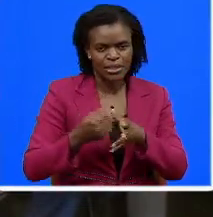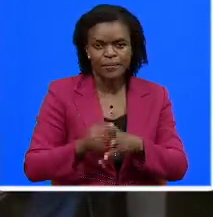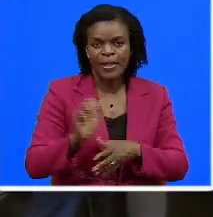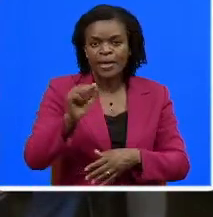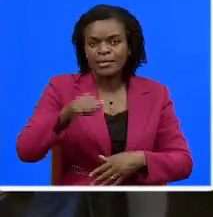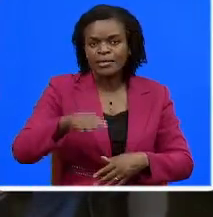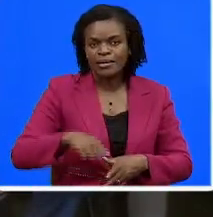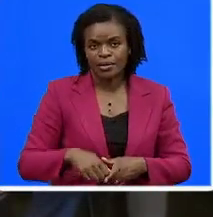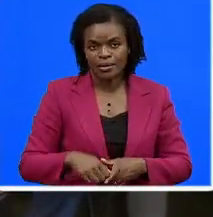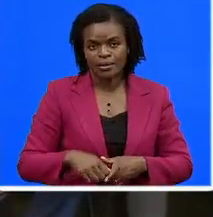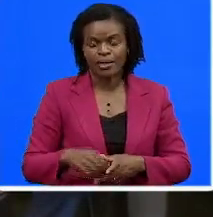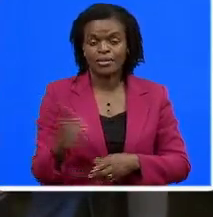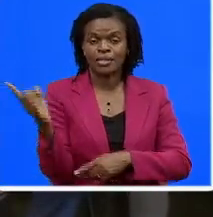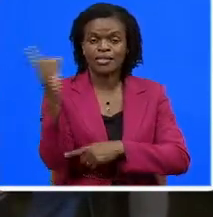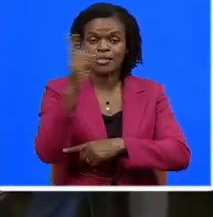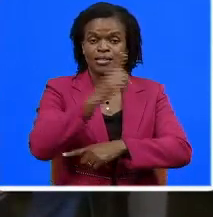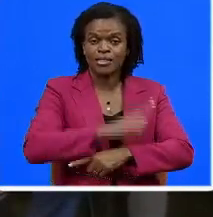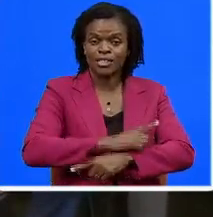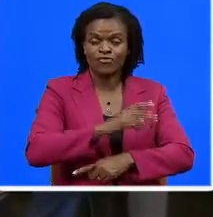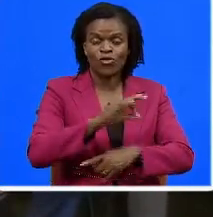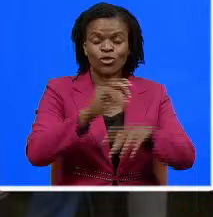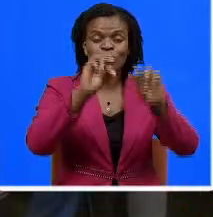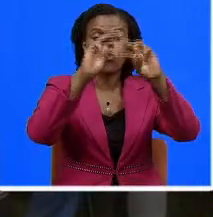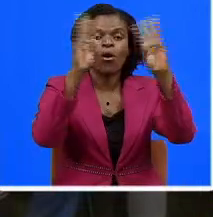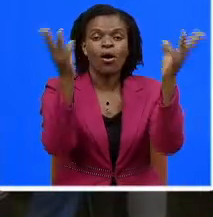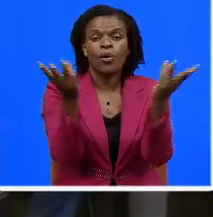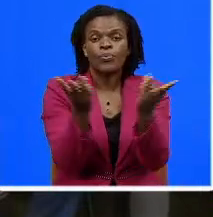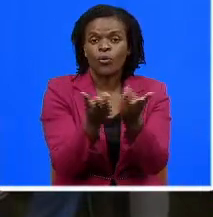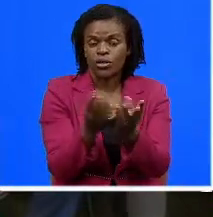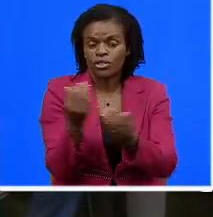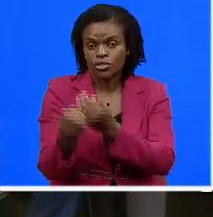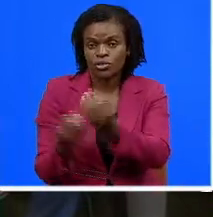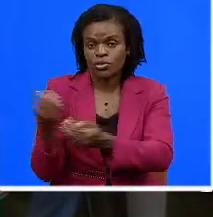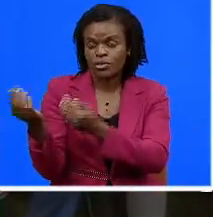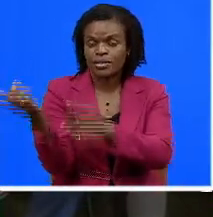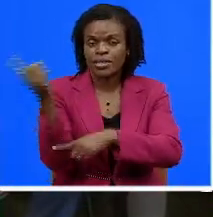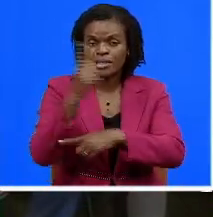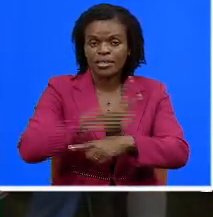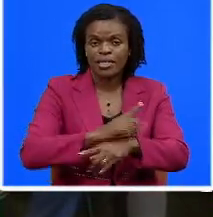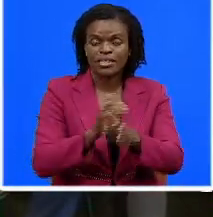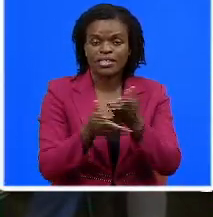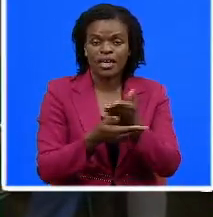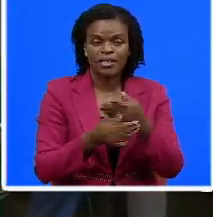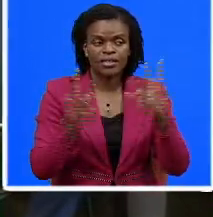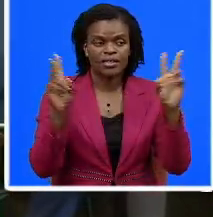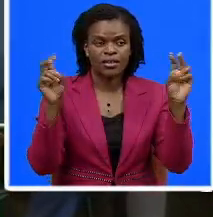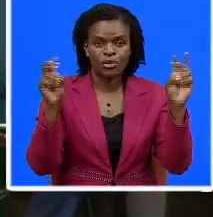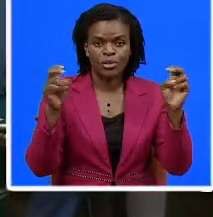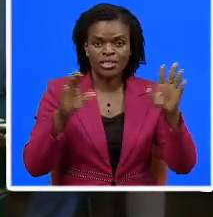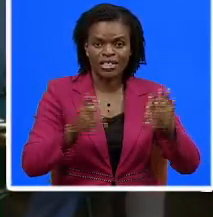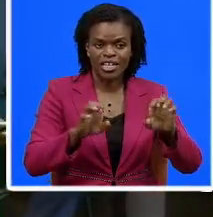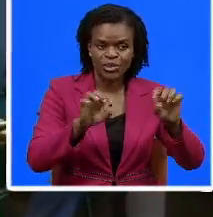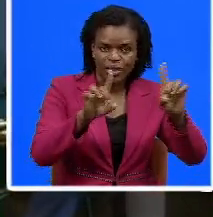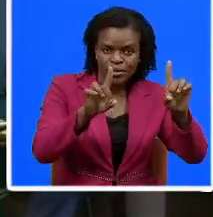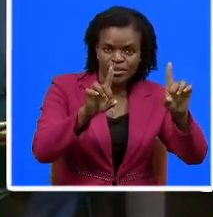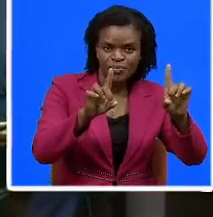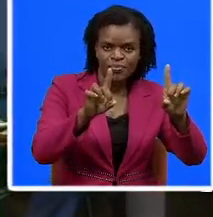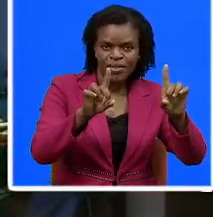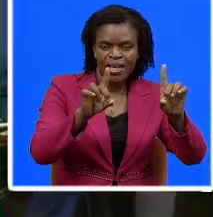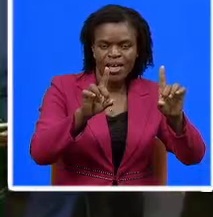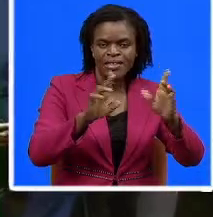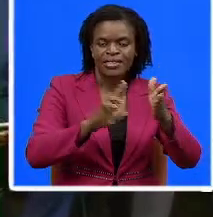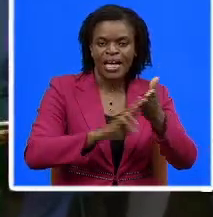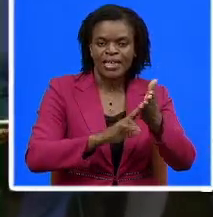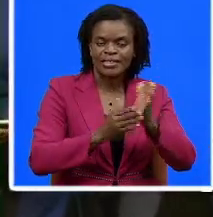lya World Children's Day. Izuba yeri likumushantirwa pasipo nshoro wenyaya unoti iwo educate and skill the